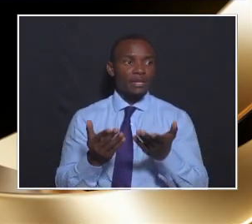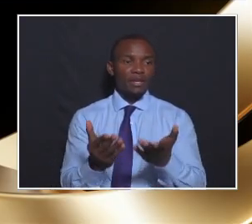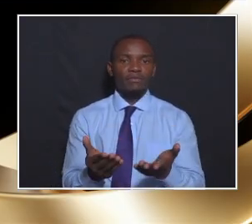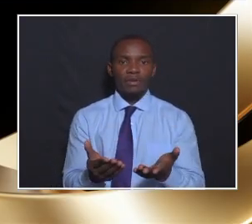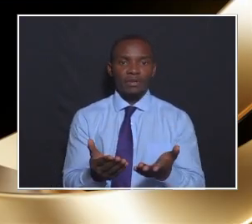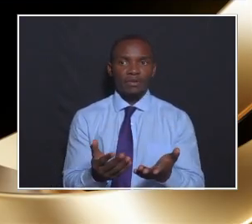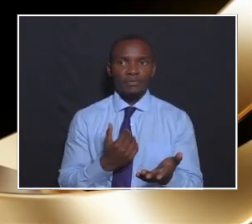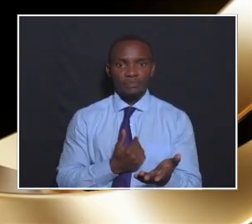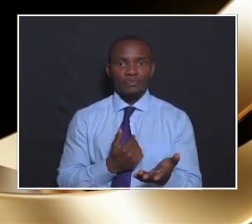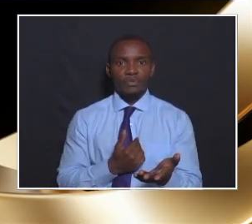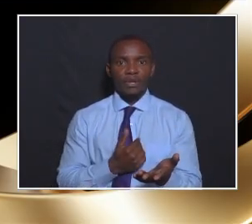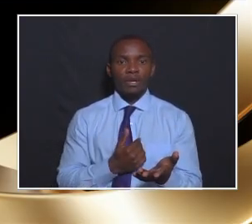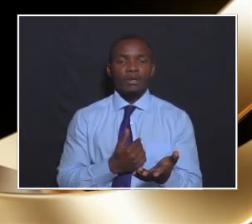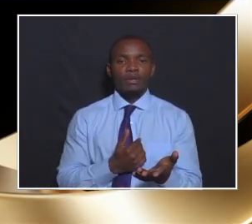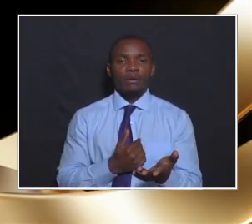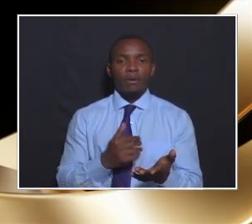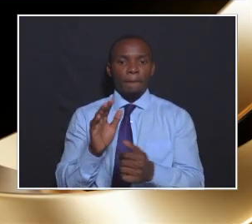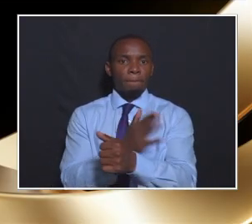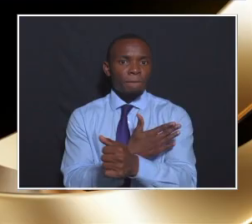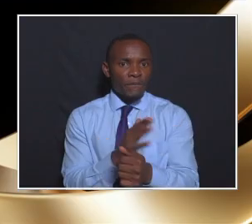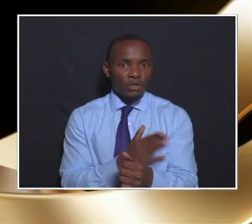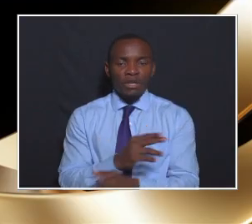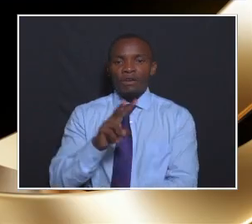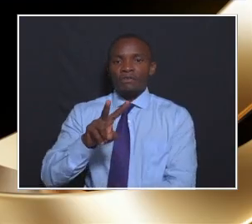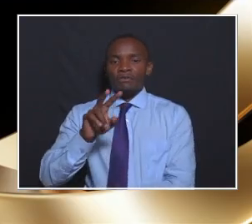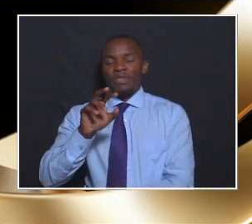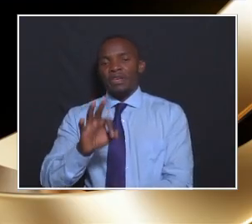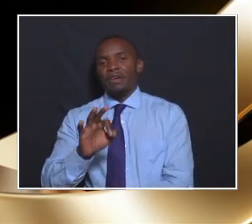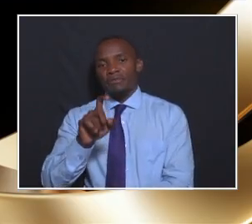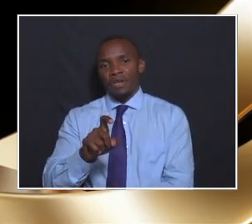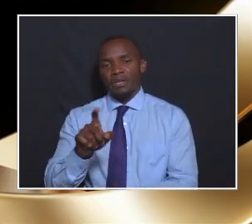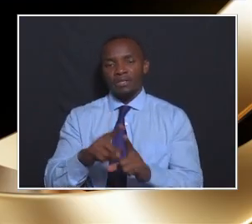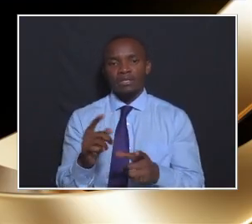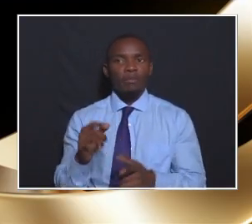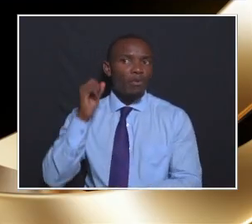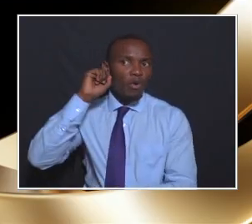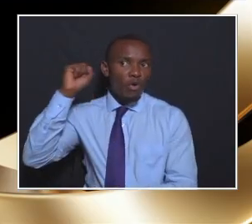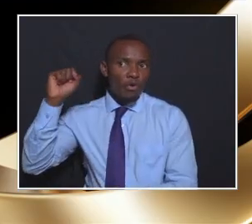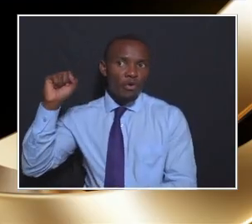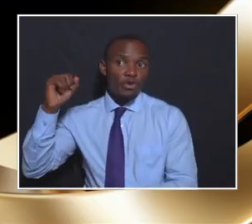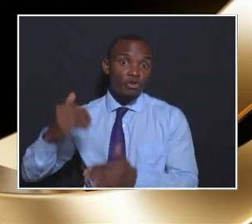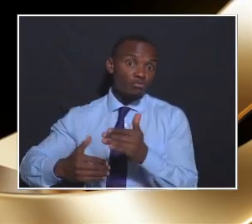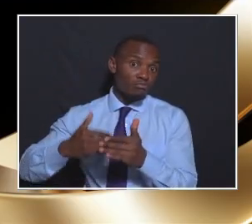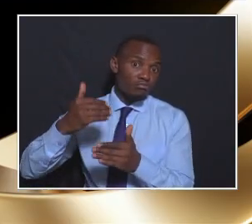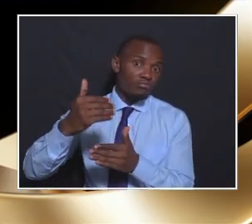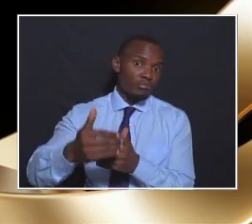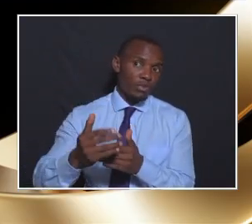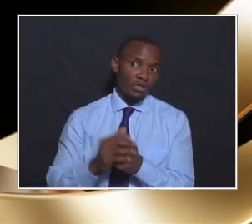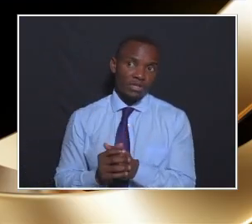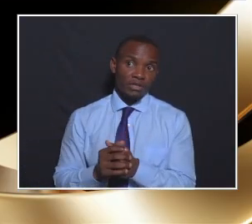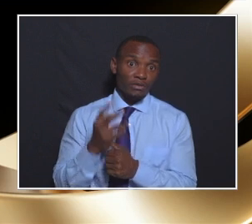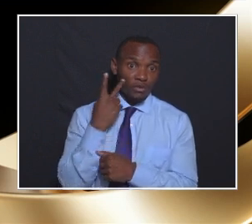sound, music, VFX, and audio post. Audio post-production, the standard is